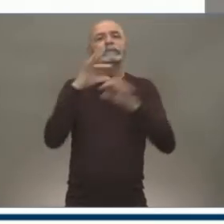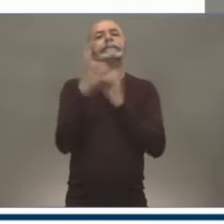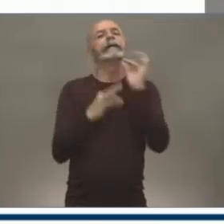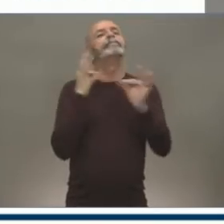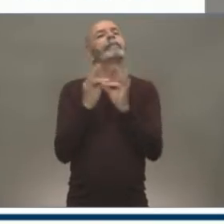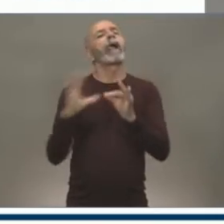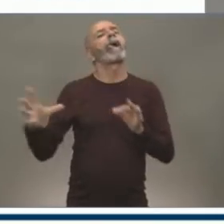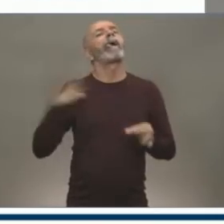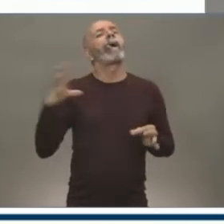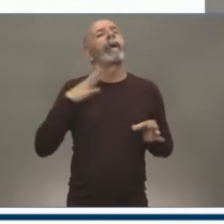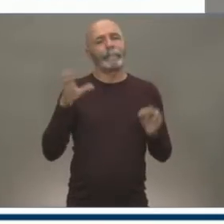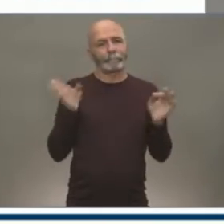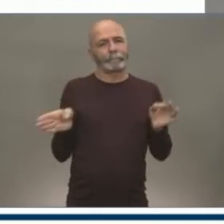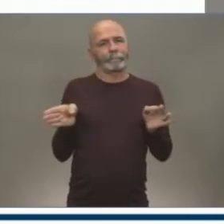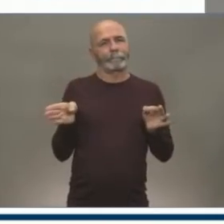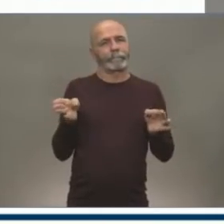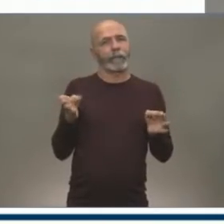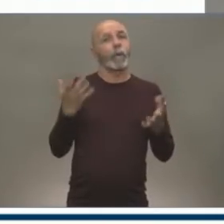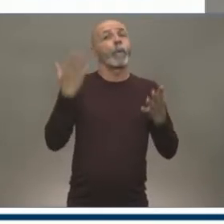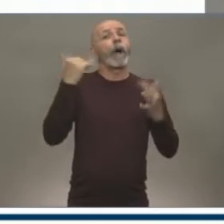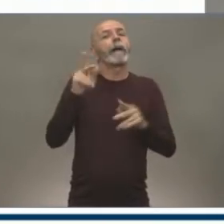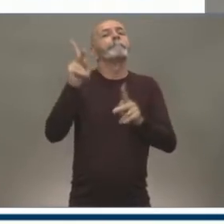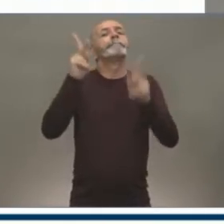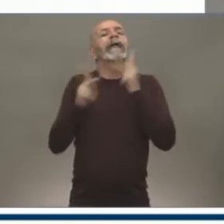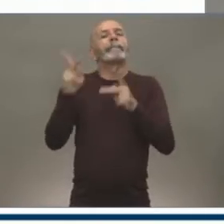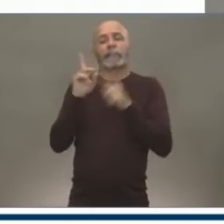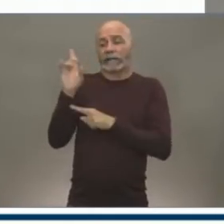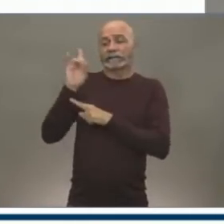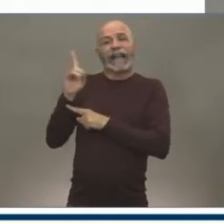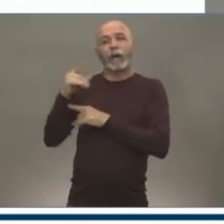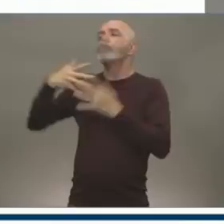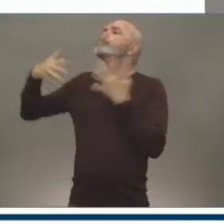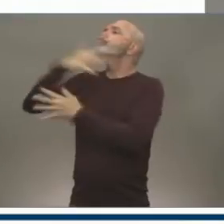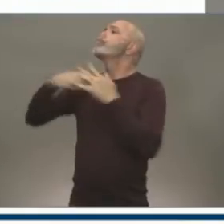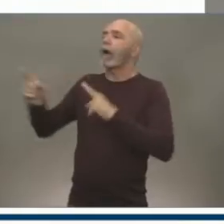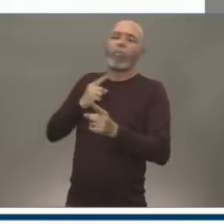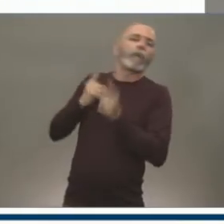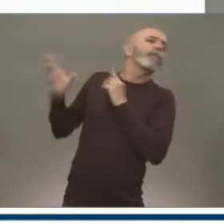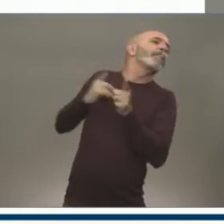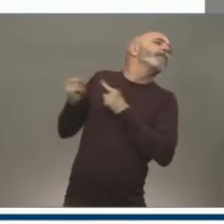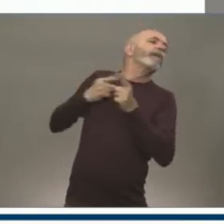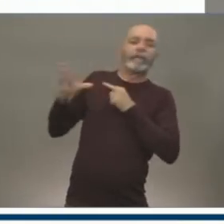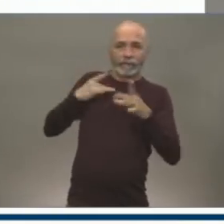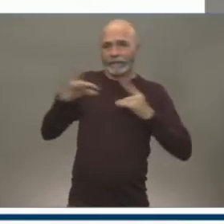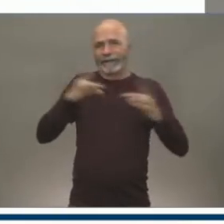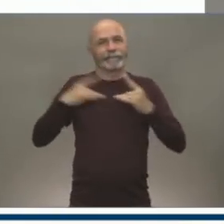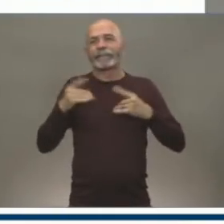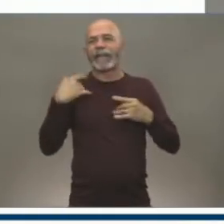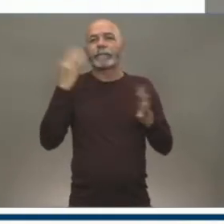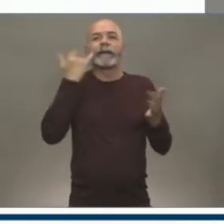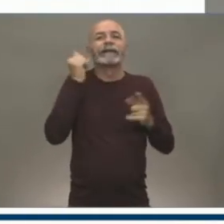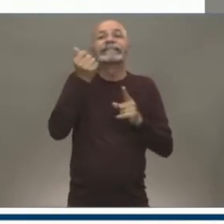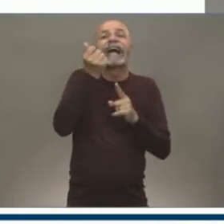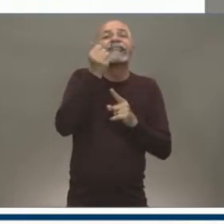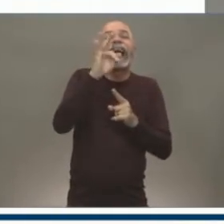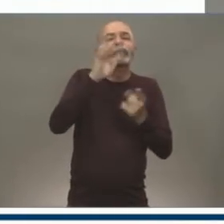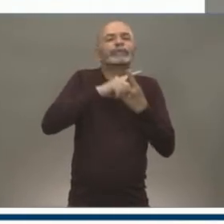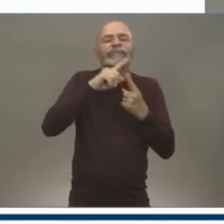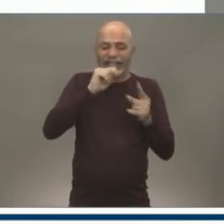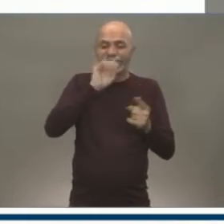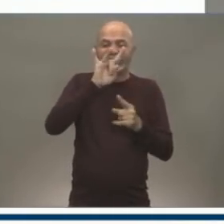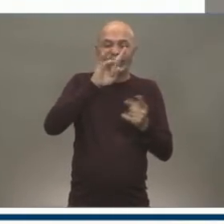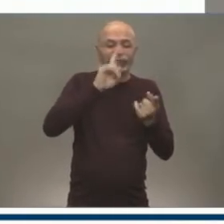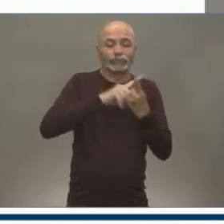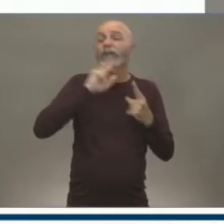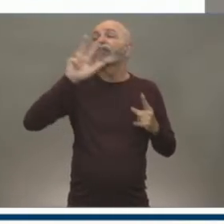who are testing positive right now. And for us, that's the 18 to 35-year-olds. When I say that, I want to be clear, this is